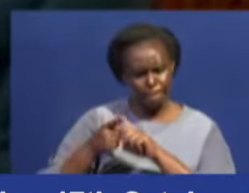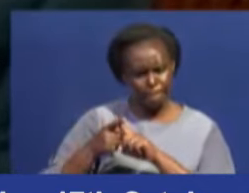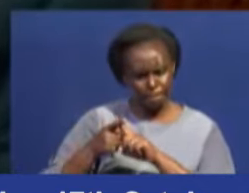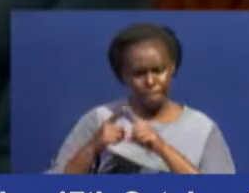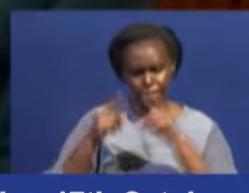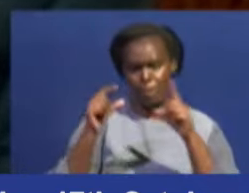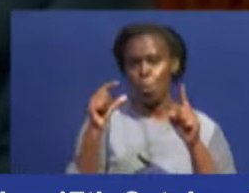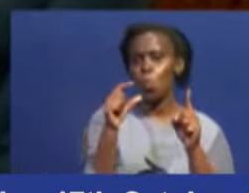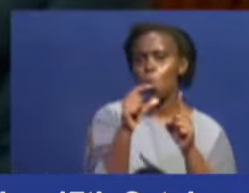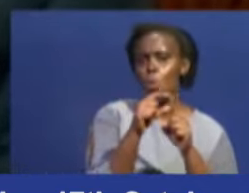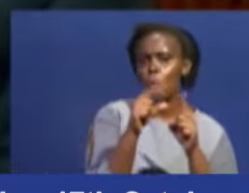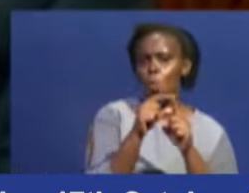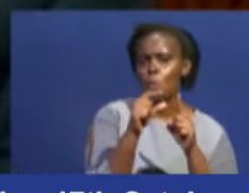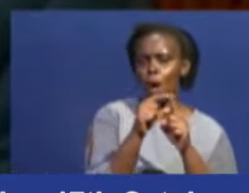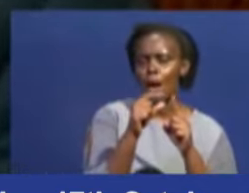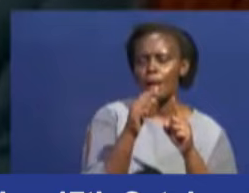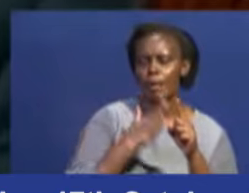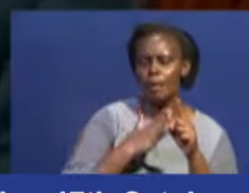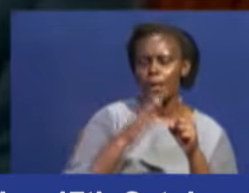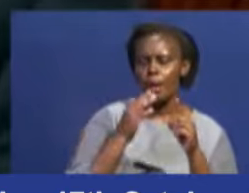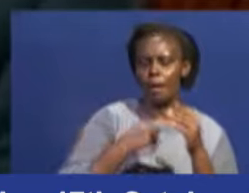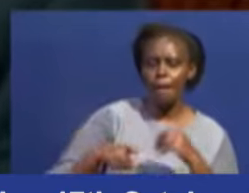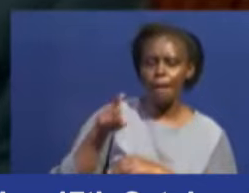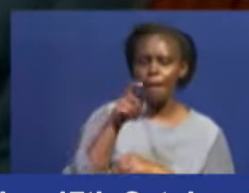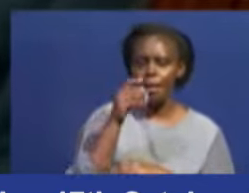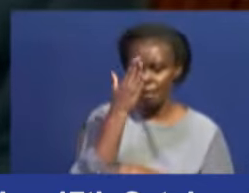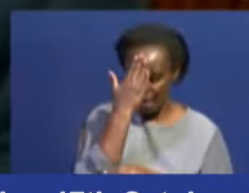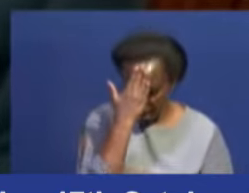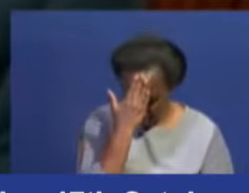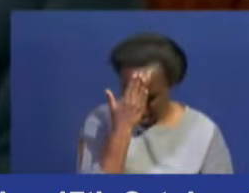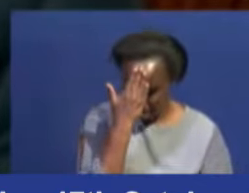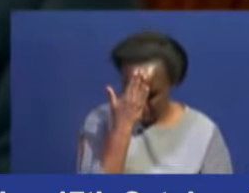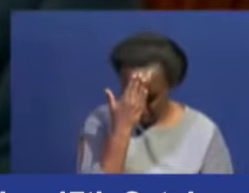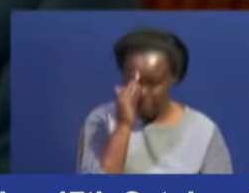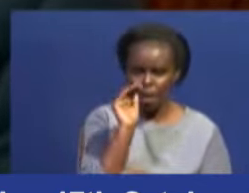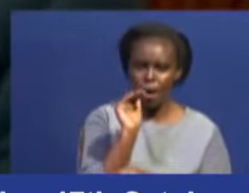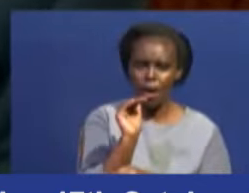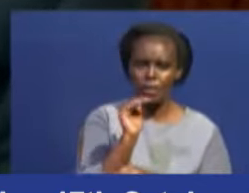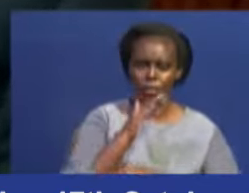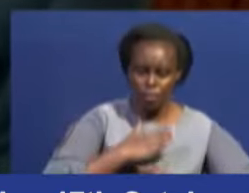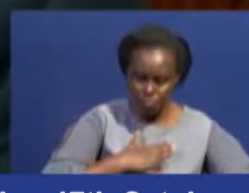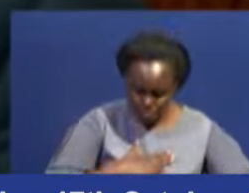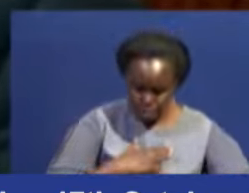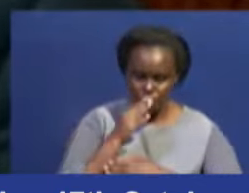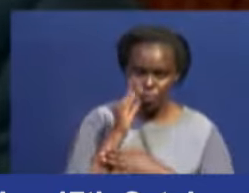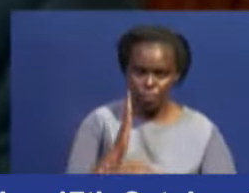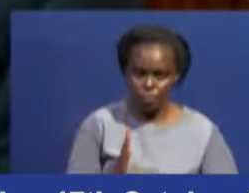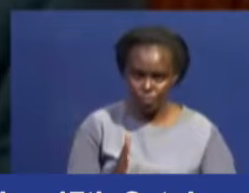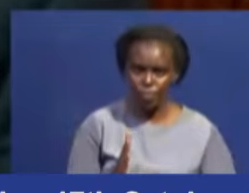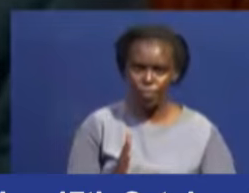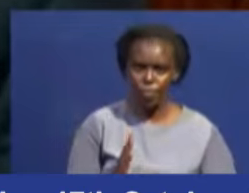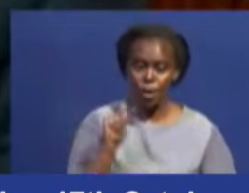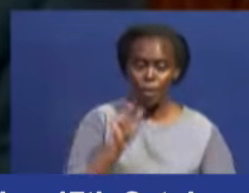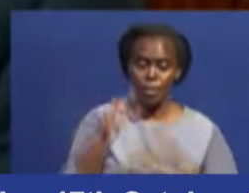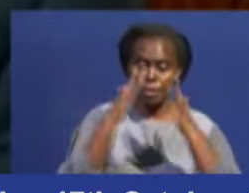the word humbly requests, Mheshimiwa Speaker, and this